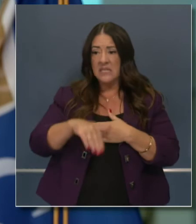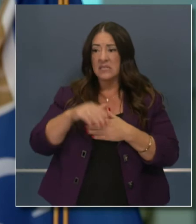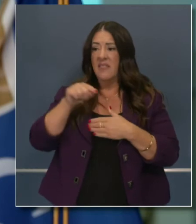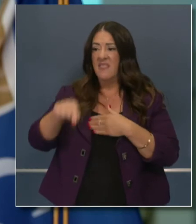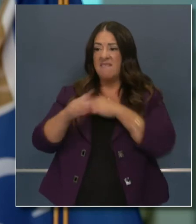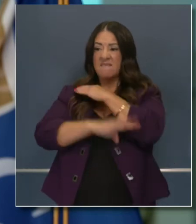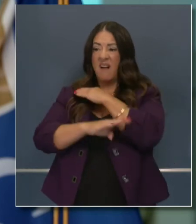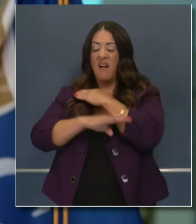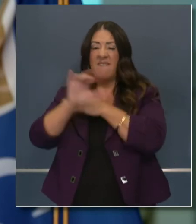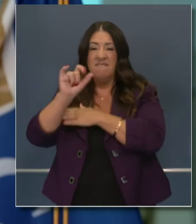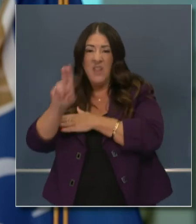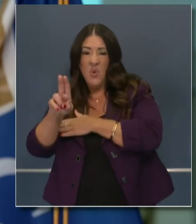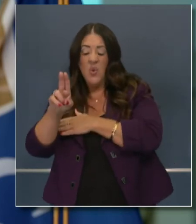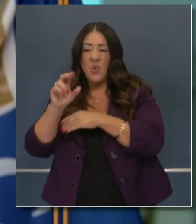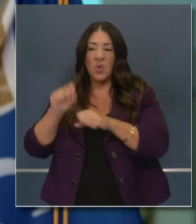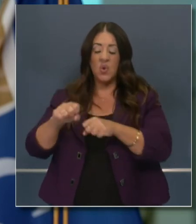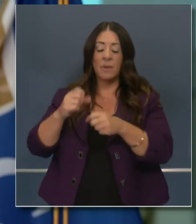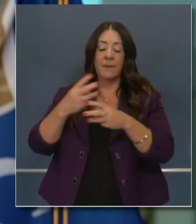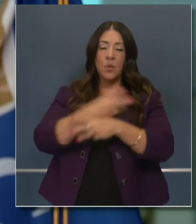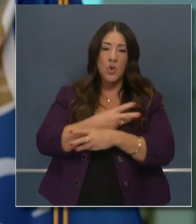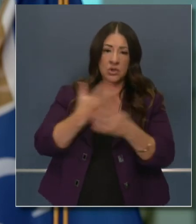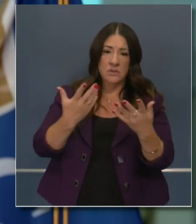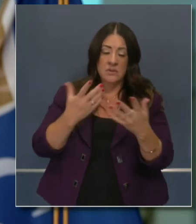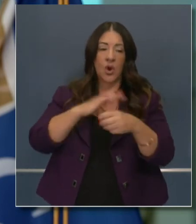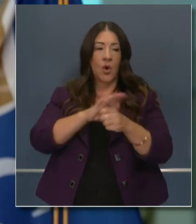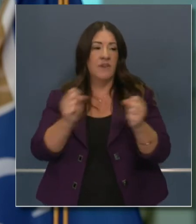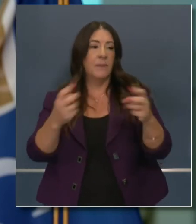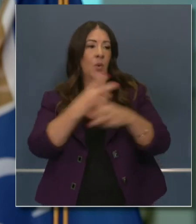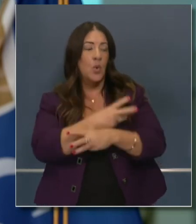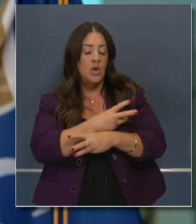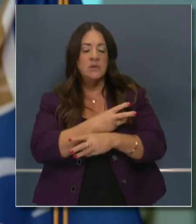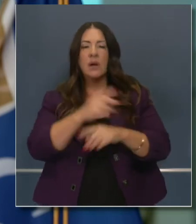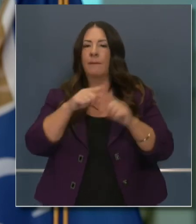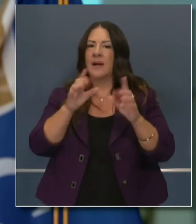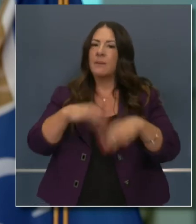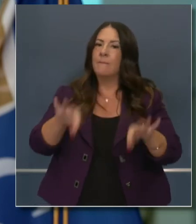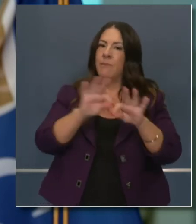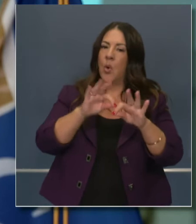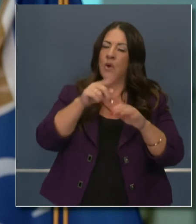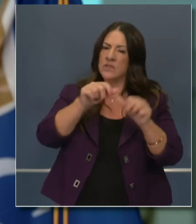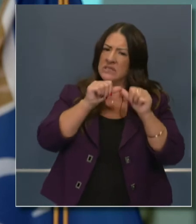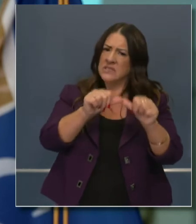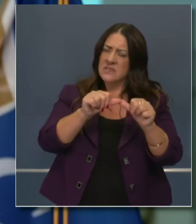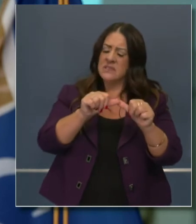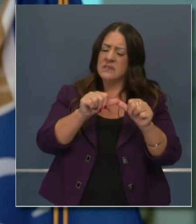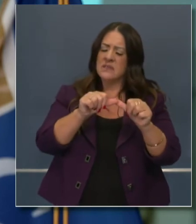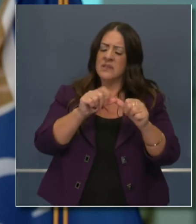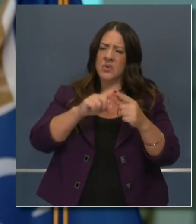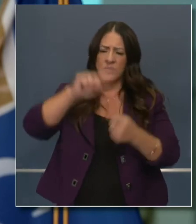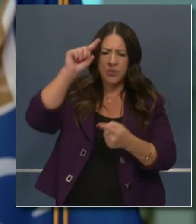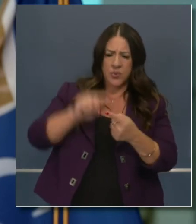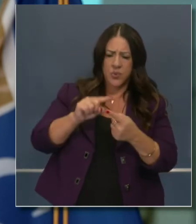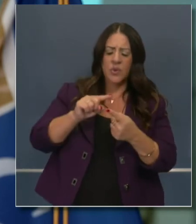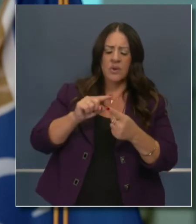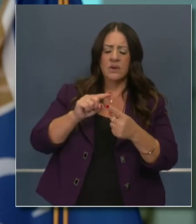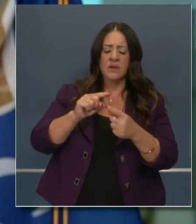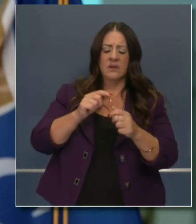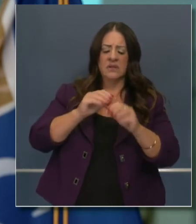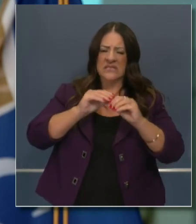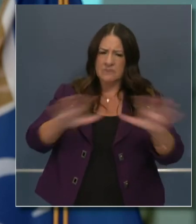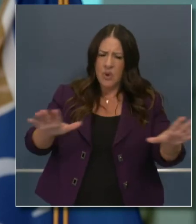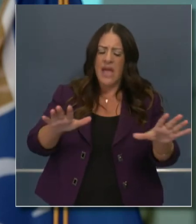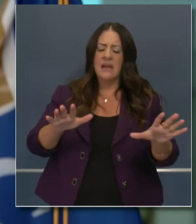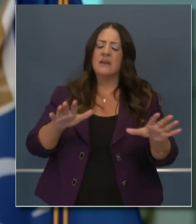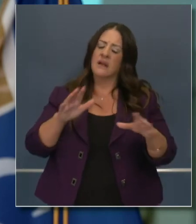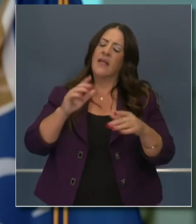vaccine and we can turn the page on COVID-19. If we can do everything in our power to mitigate that spread